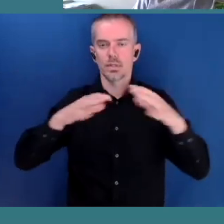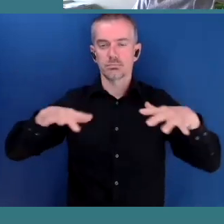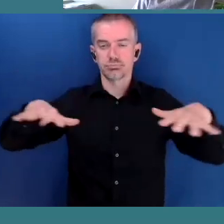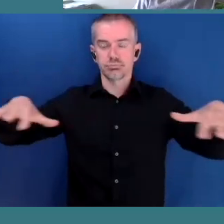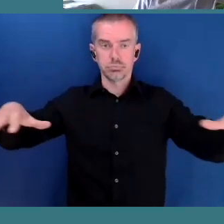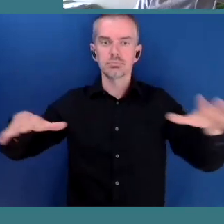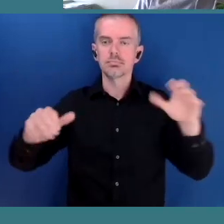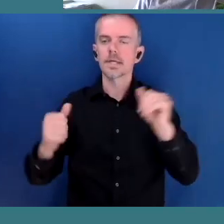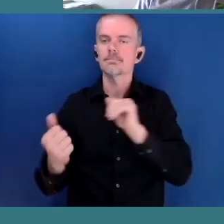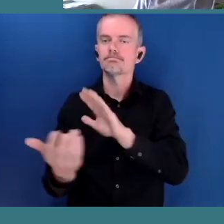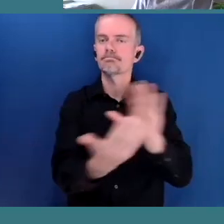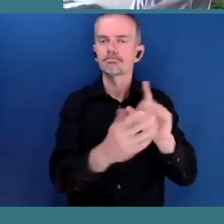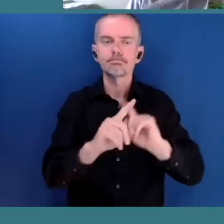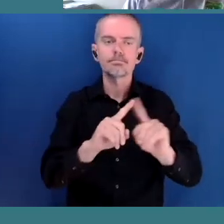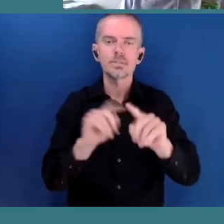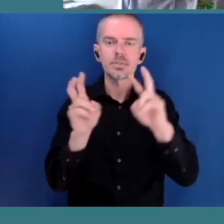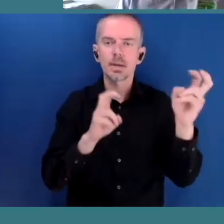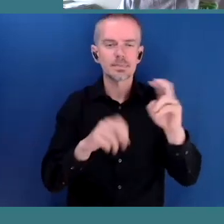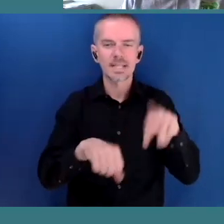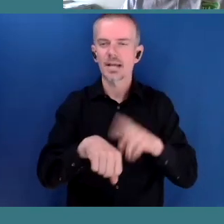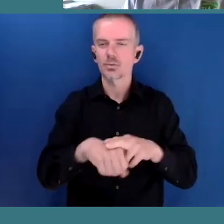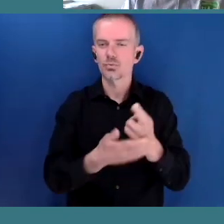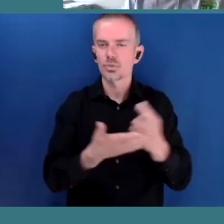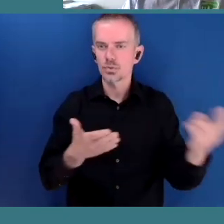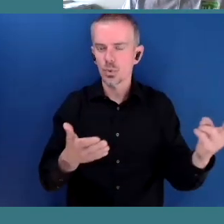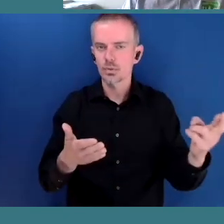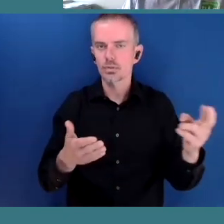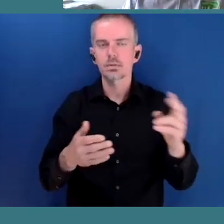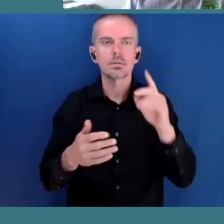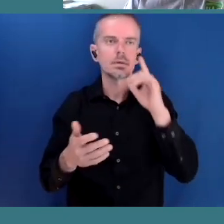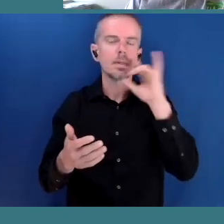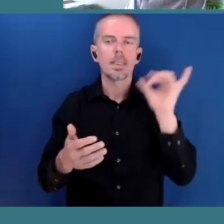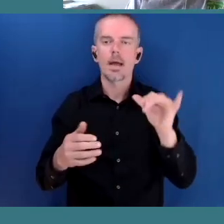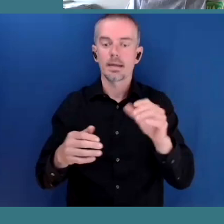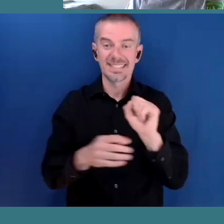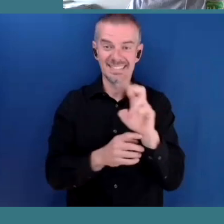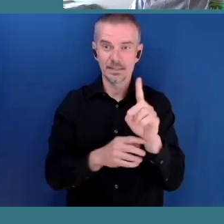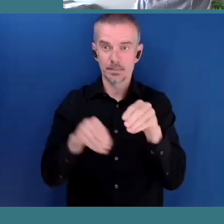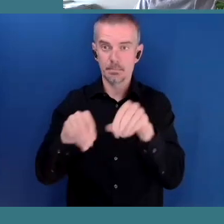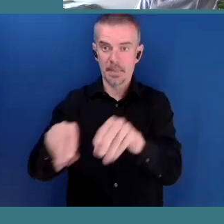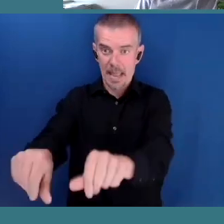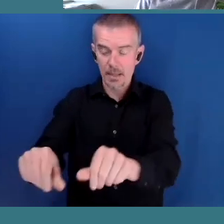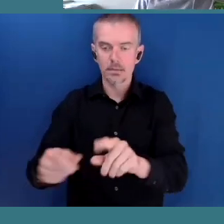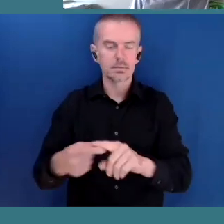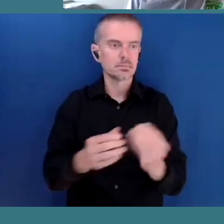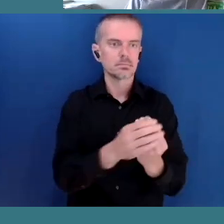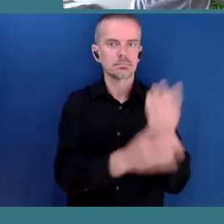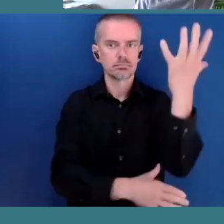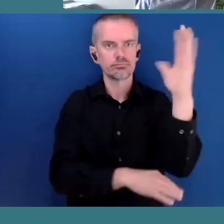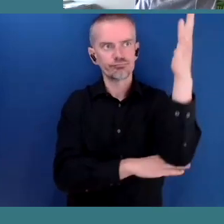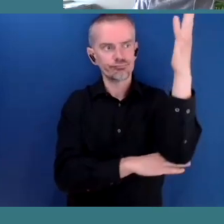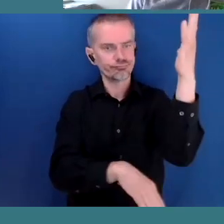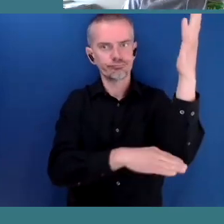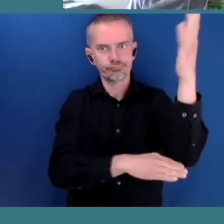of address natural resources from the planting and research on individual seeds to the wood products that are produced on the